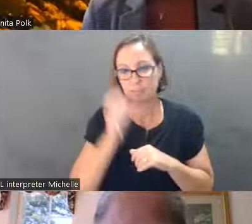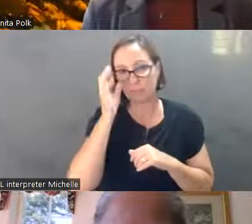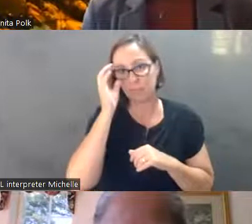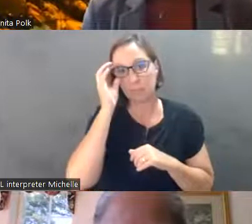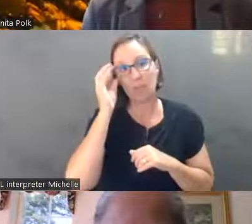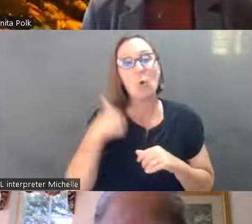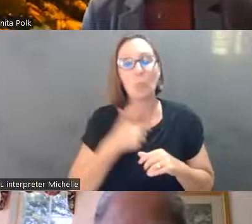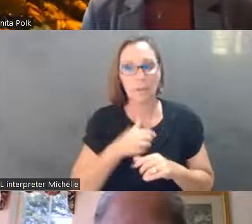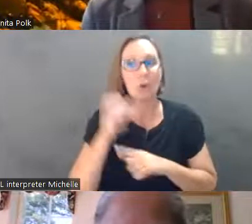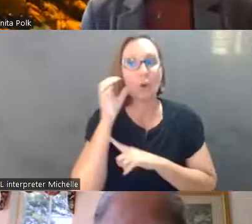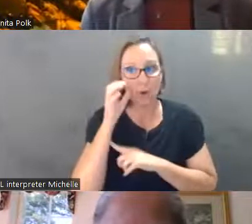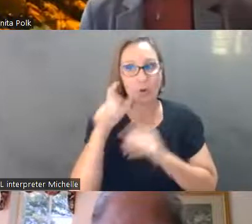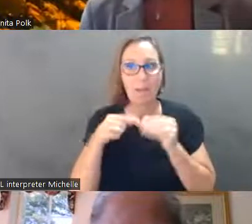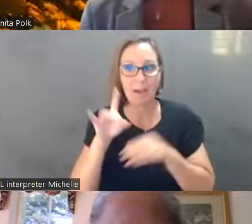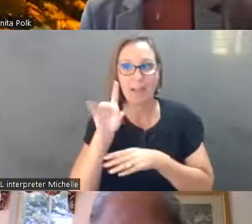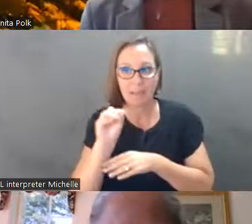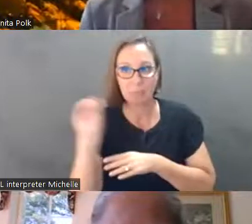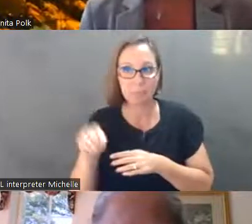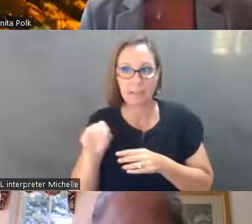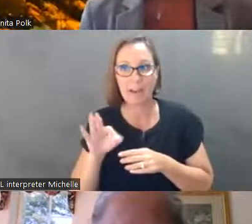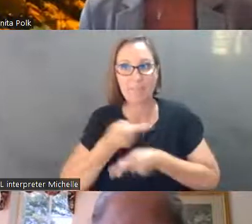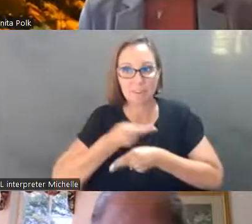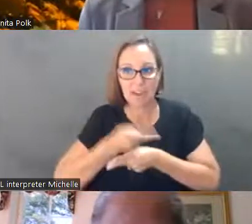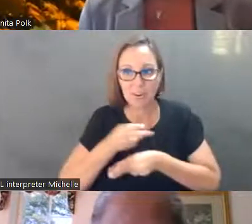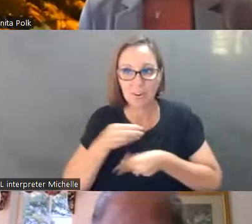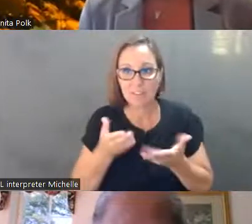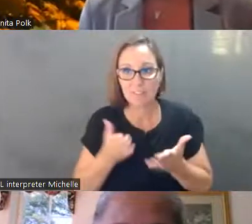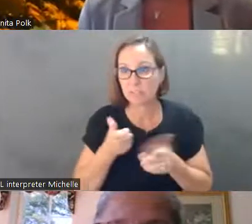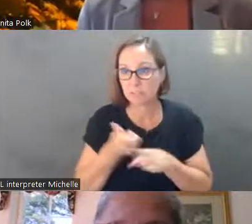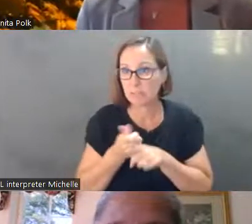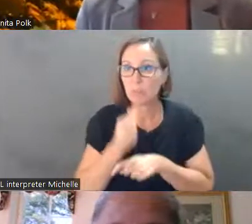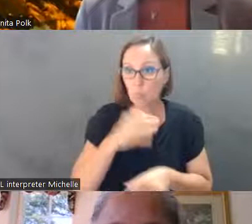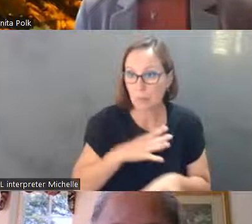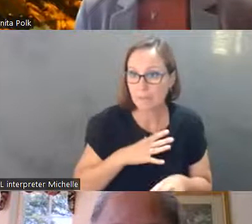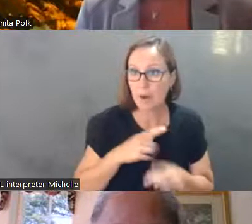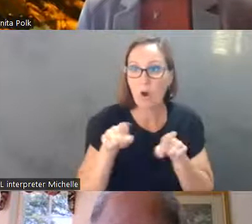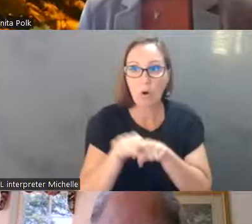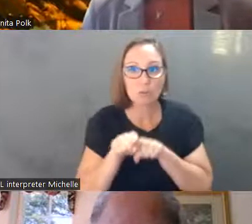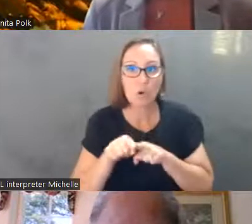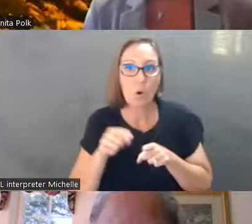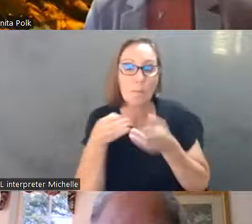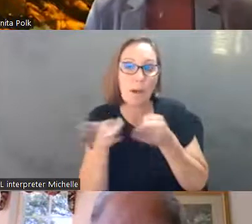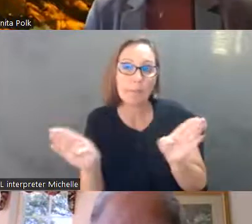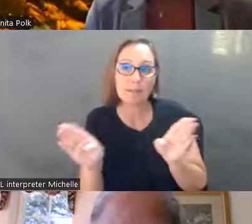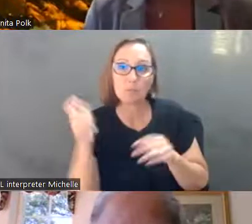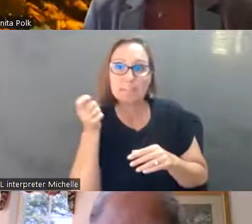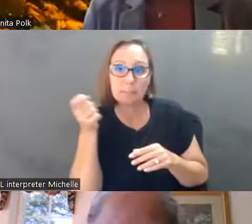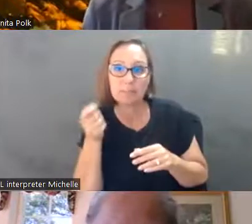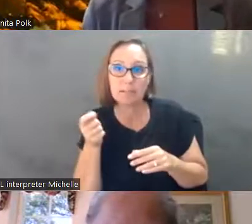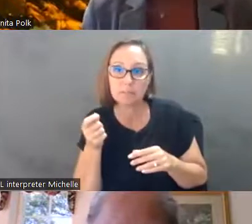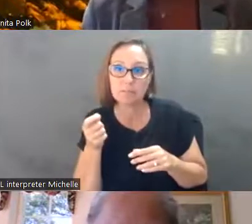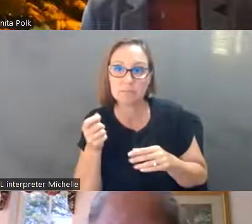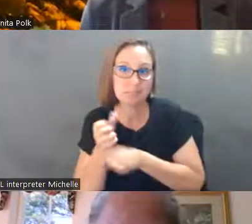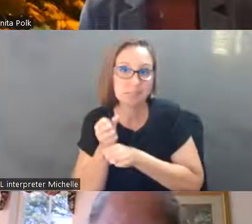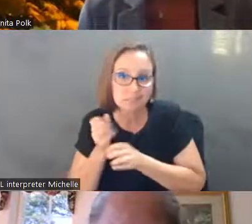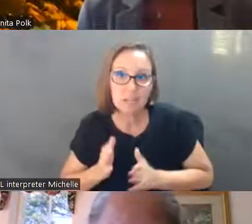heard about 80% of the caregivers being women, as well as public assistance recipients, immigrants, etc. Many